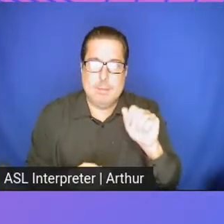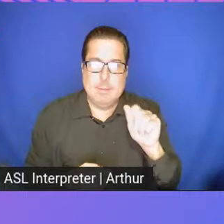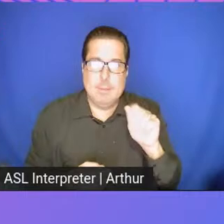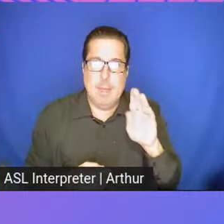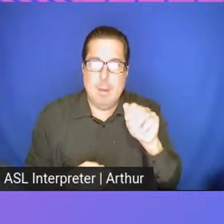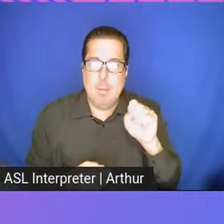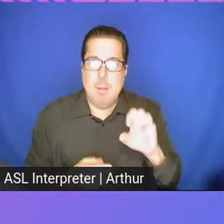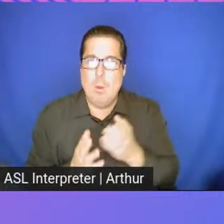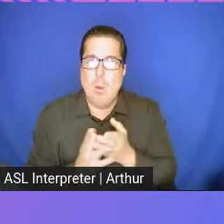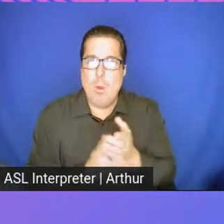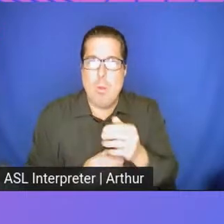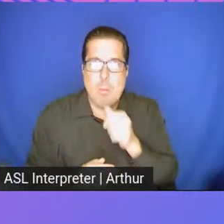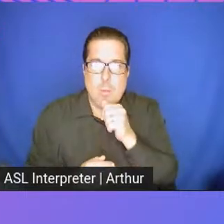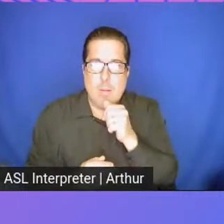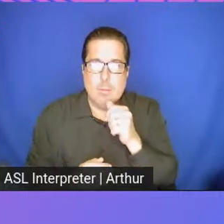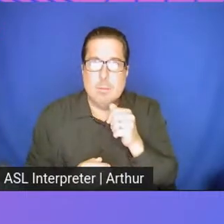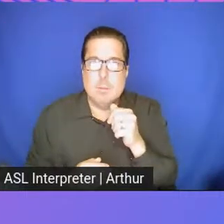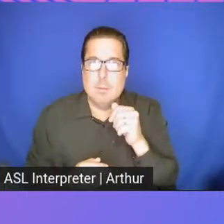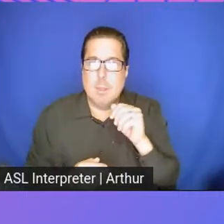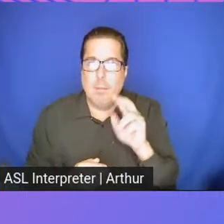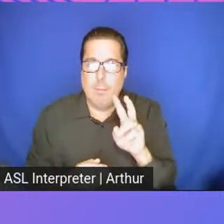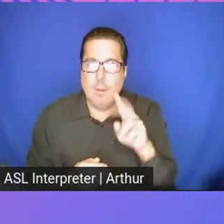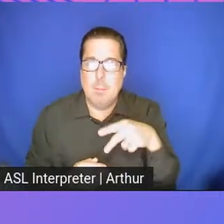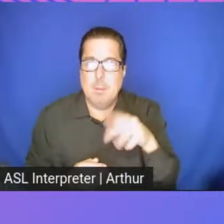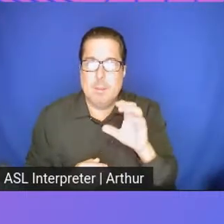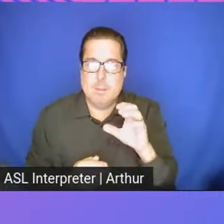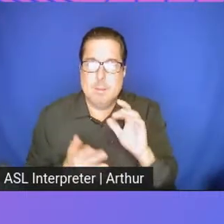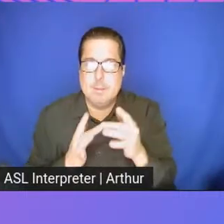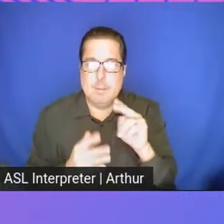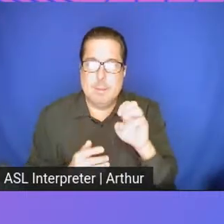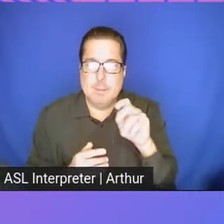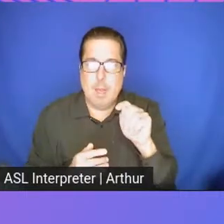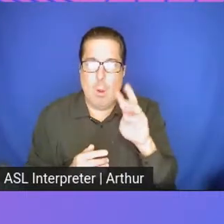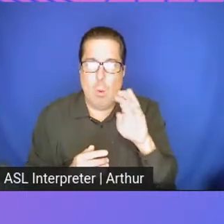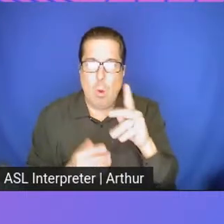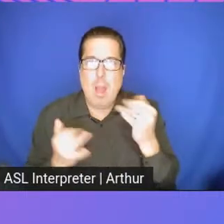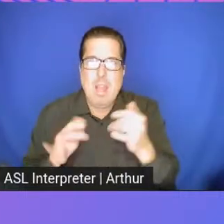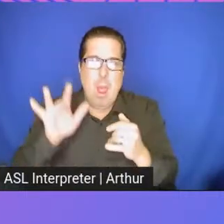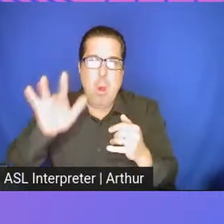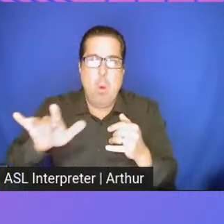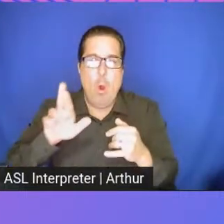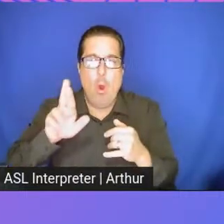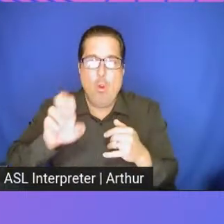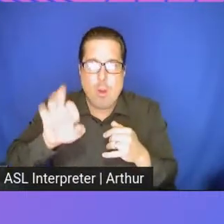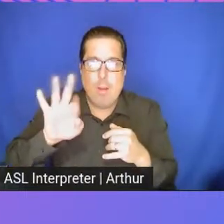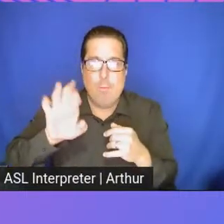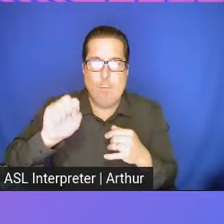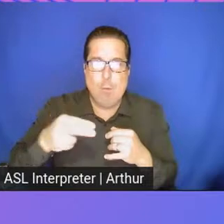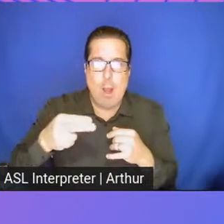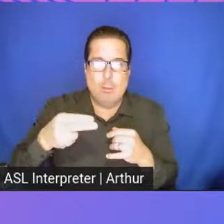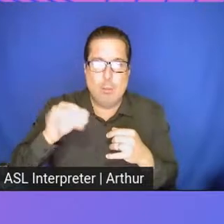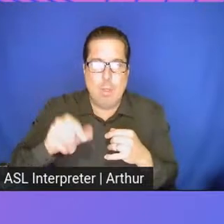private VPC network. And let's refresh this rooms page.